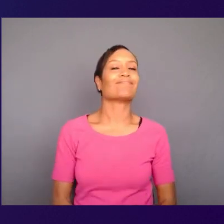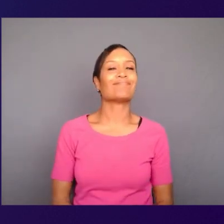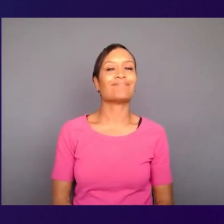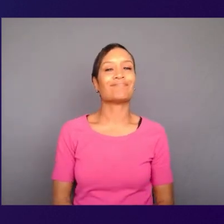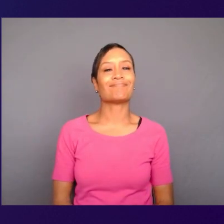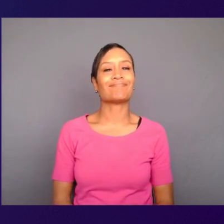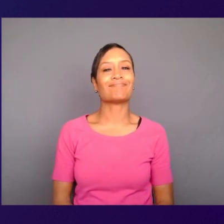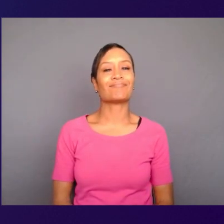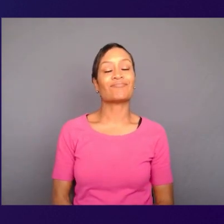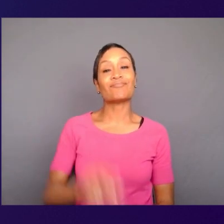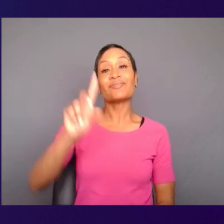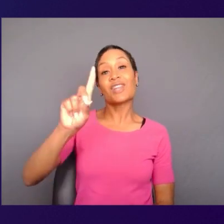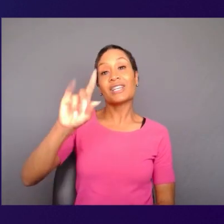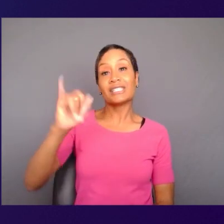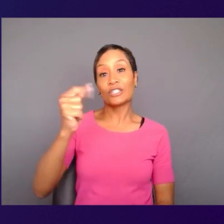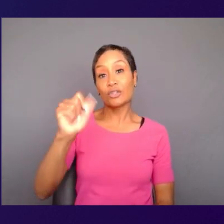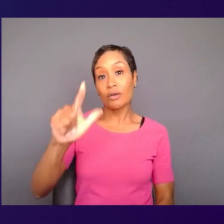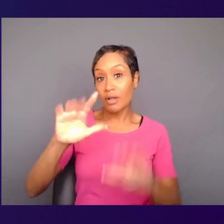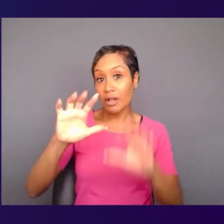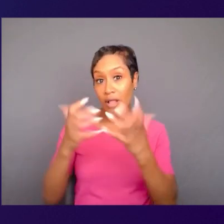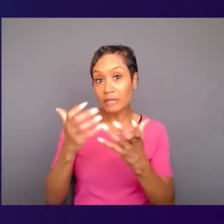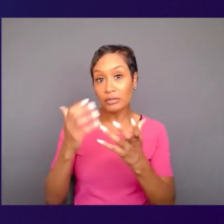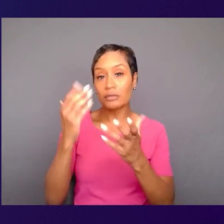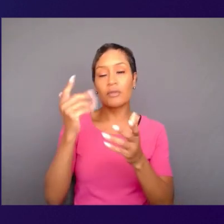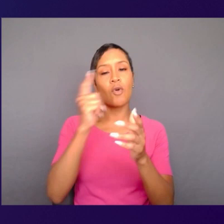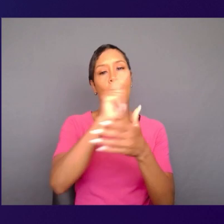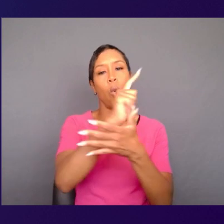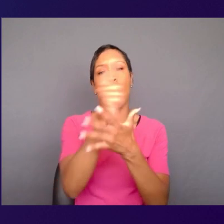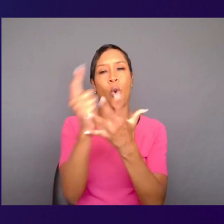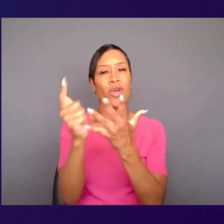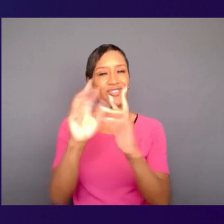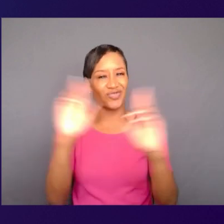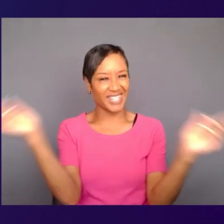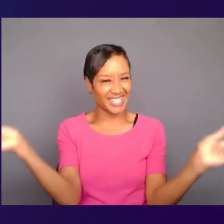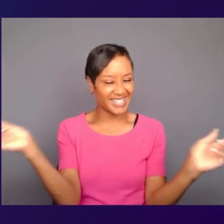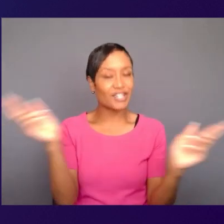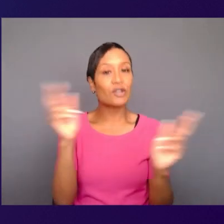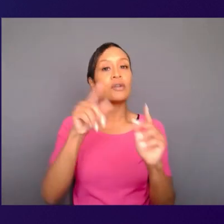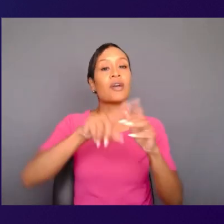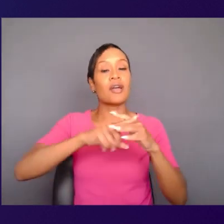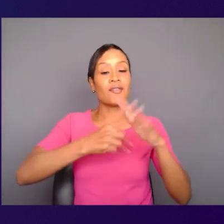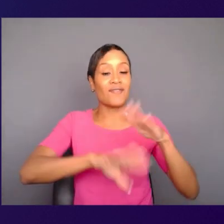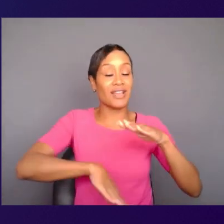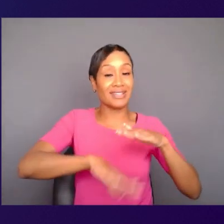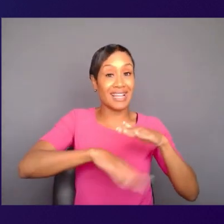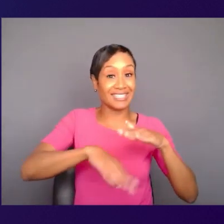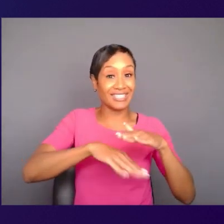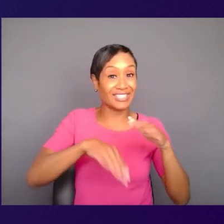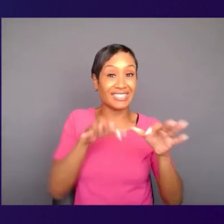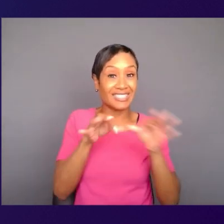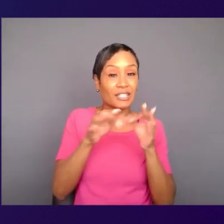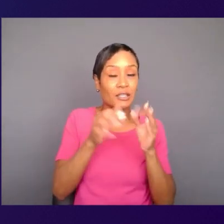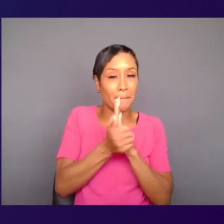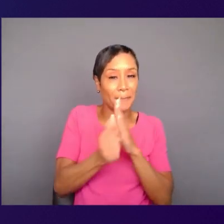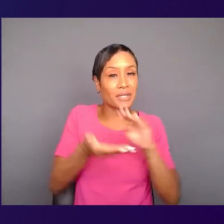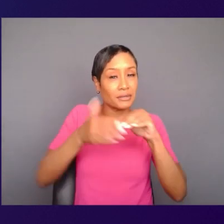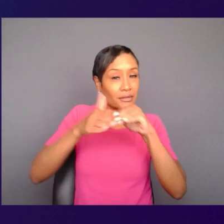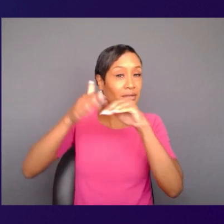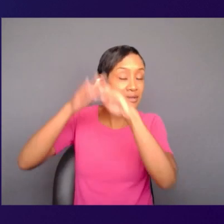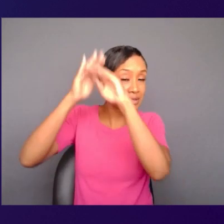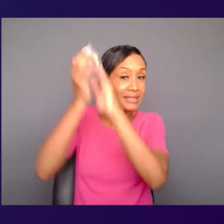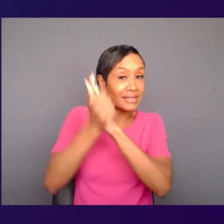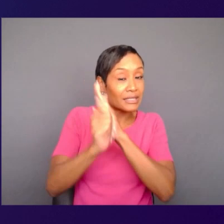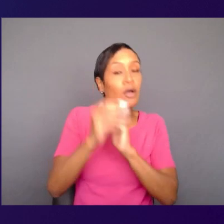The digital classes are listed in order, starting from the foundational level to help you begin to build your skills, and knowledge